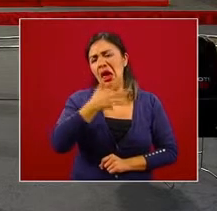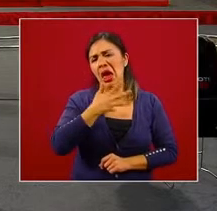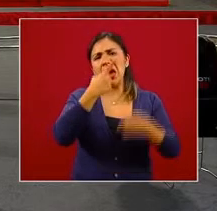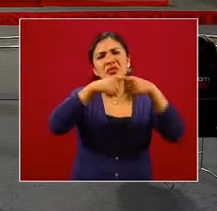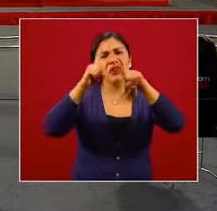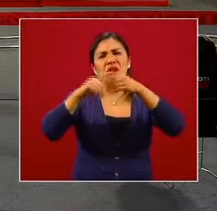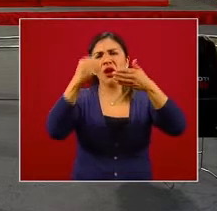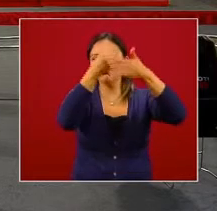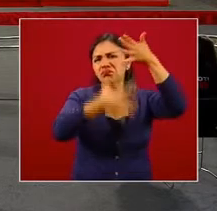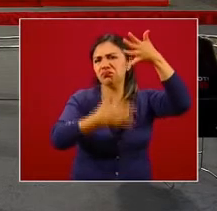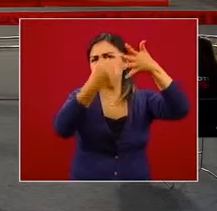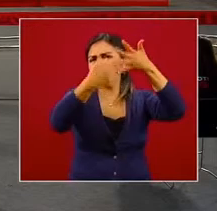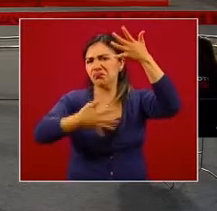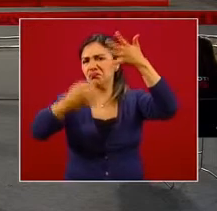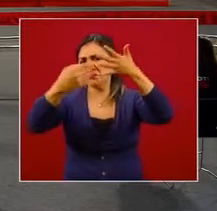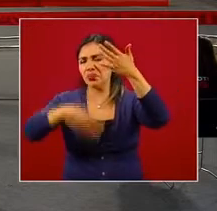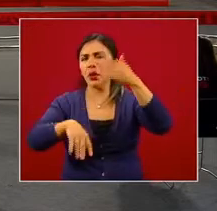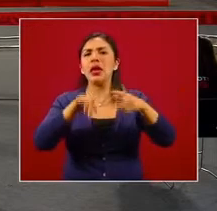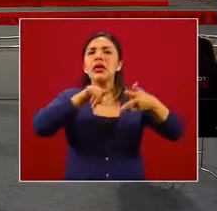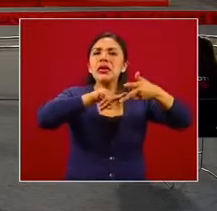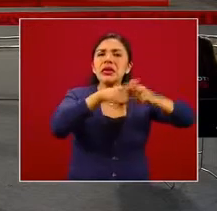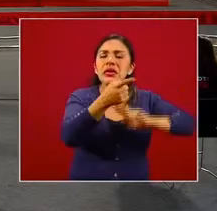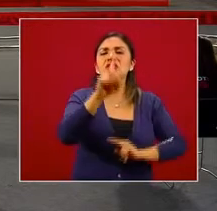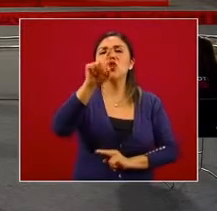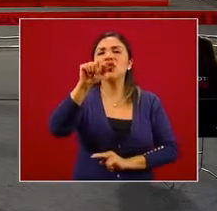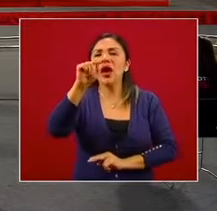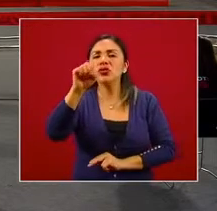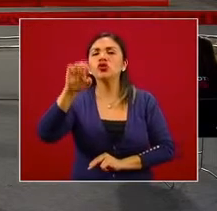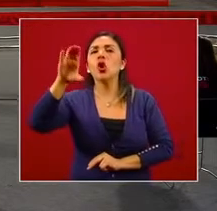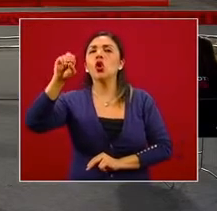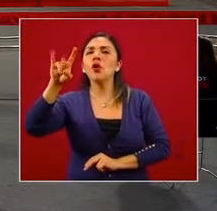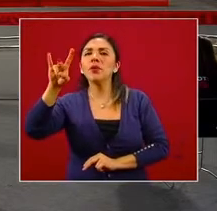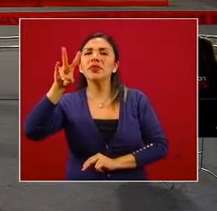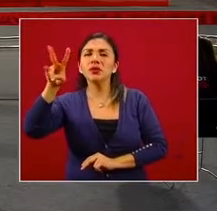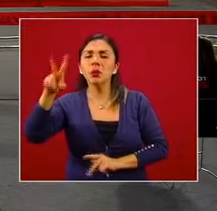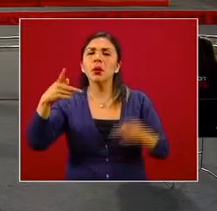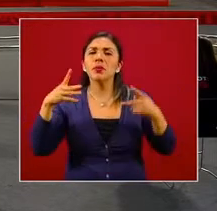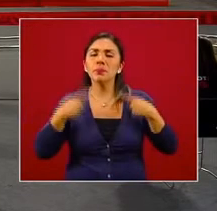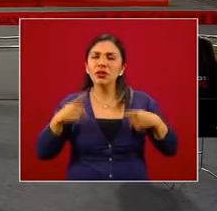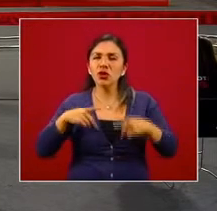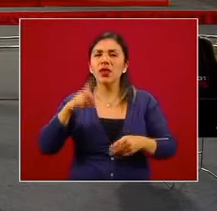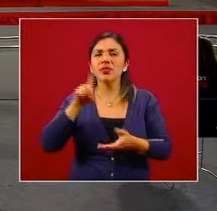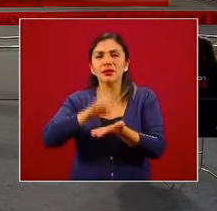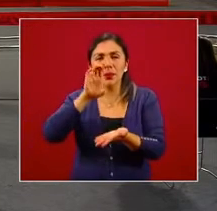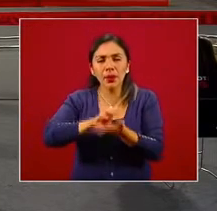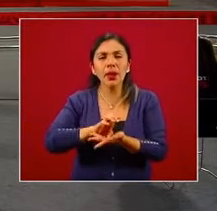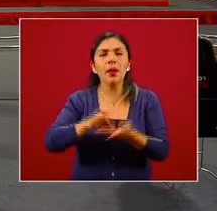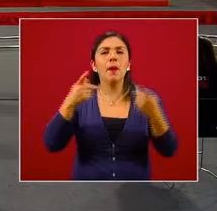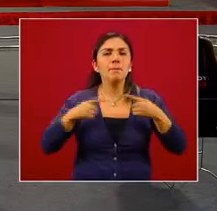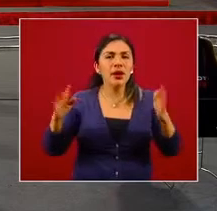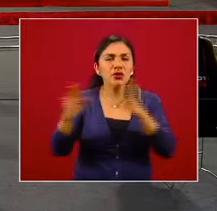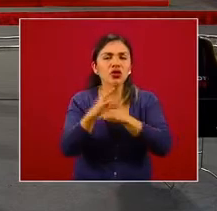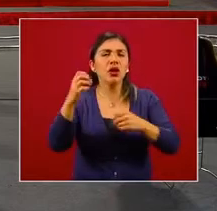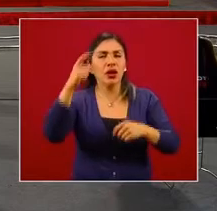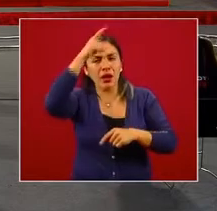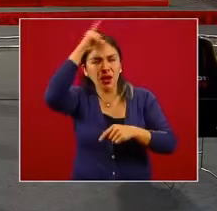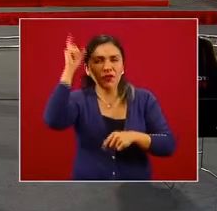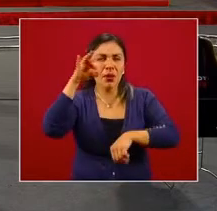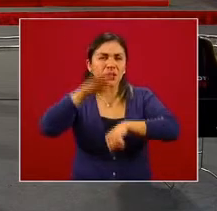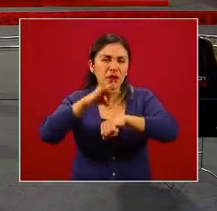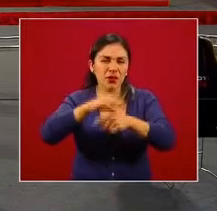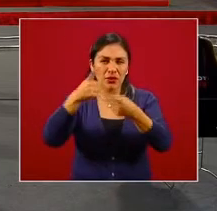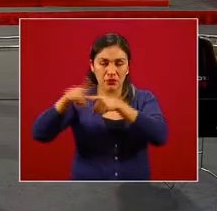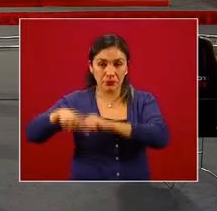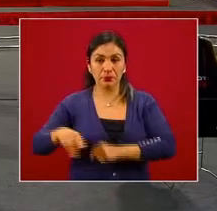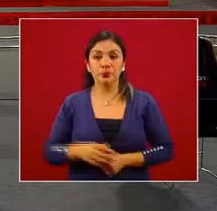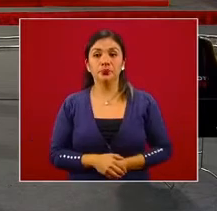www.coronavirus.gov.mx. You can see we have a number of menus at the top. You can see for the general public, you can go in.